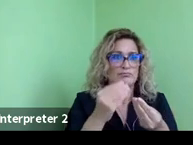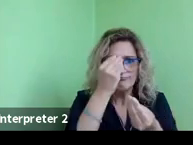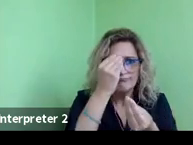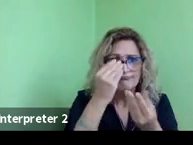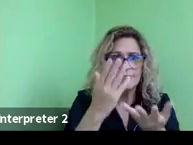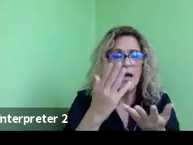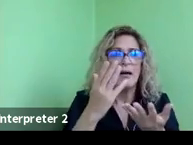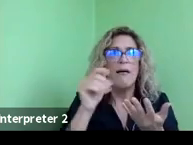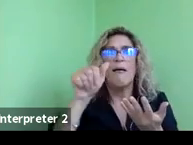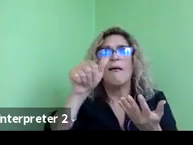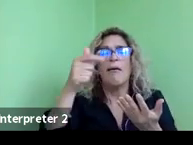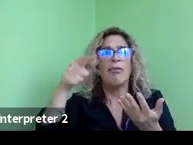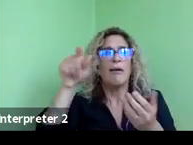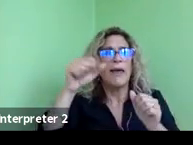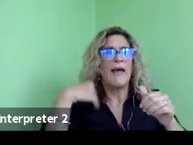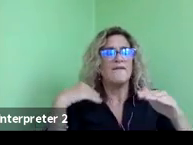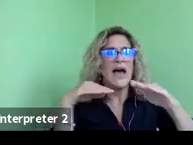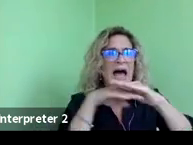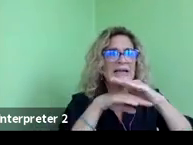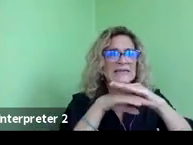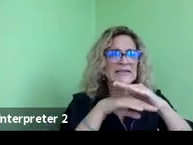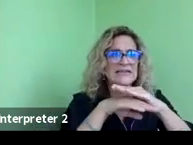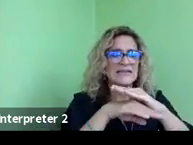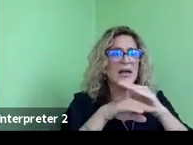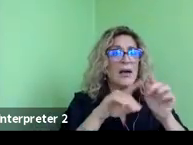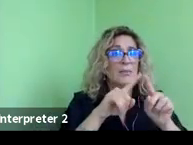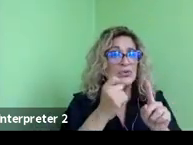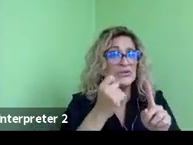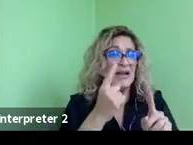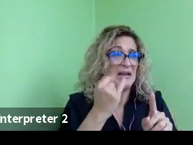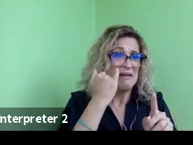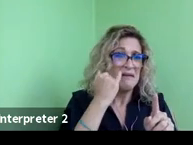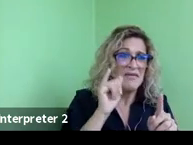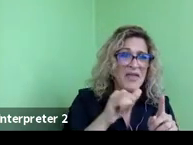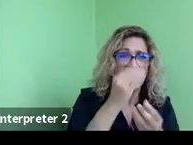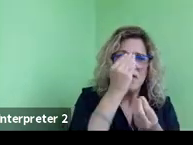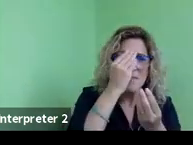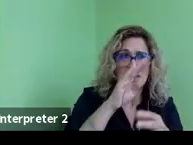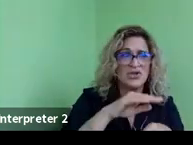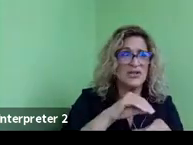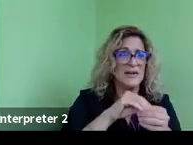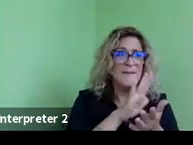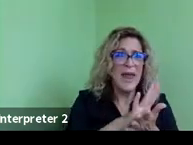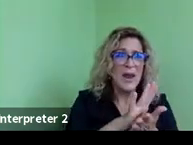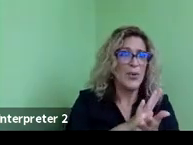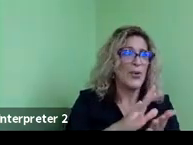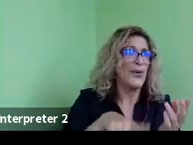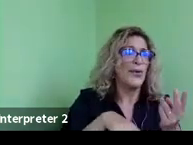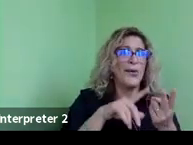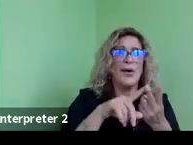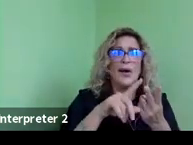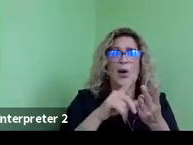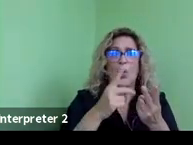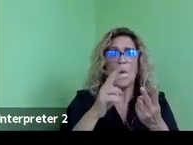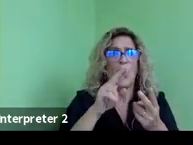to it. If information is in a paper file, locked in a file cabinet, locked in a room at a victim